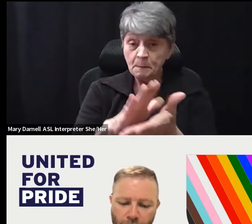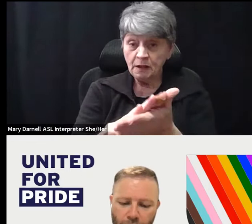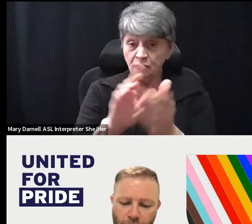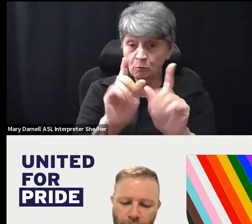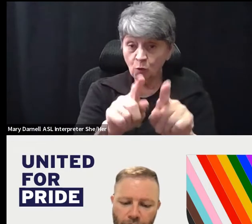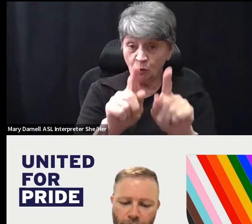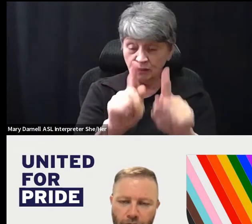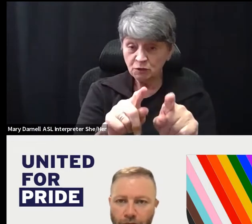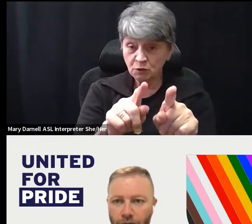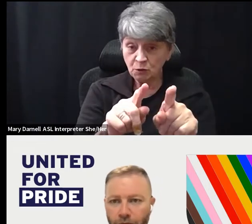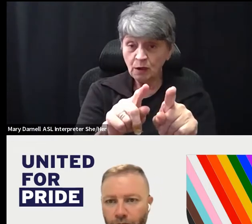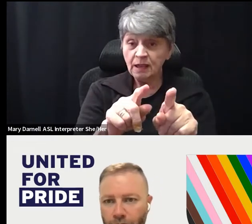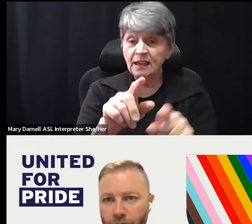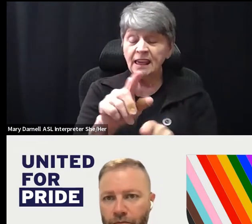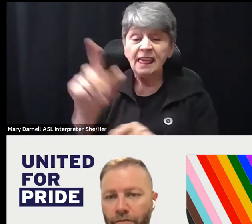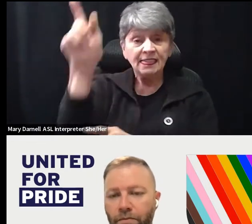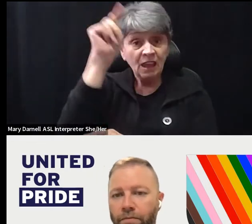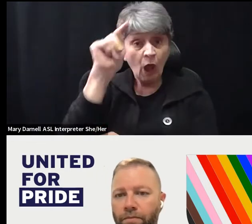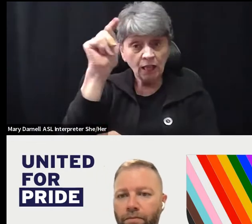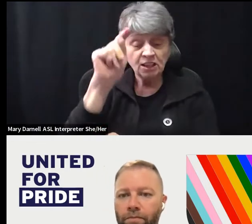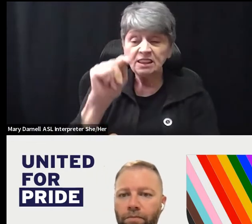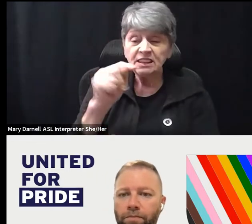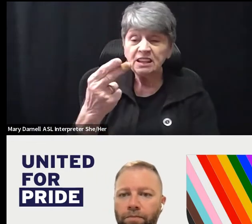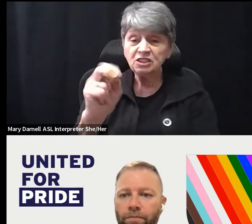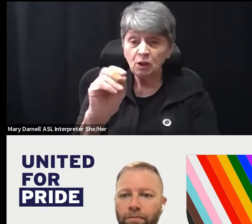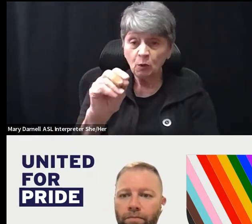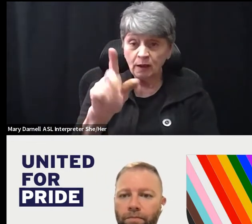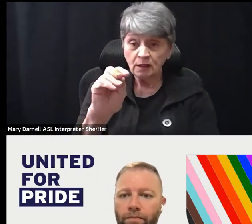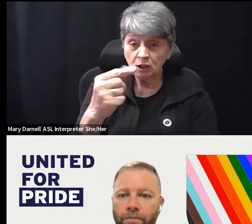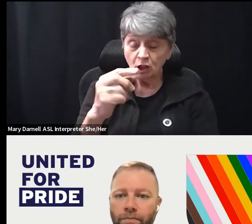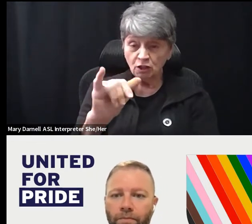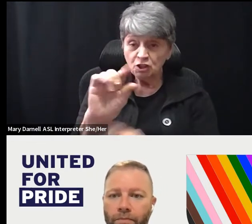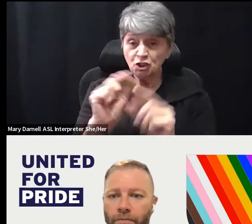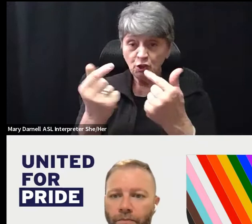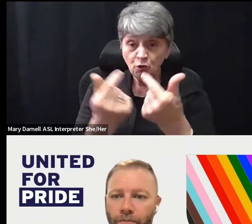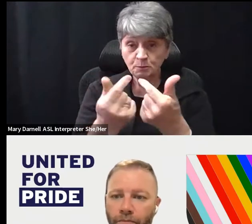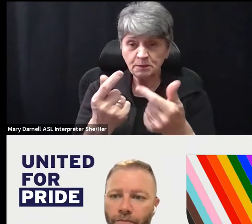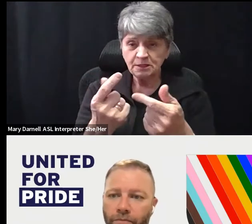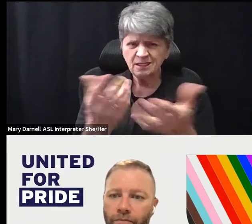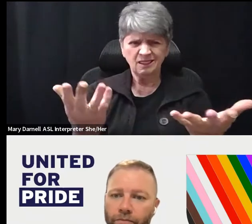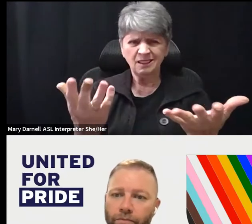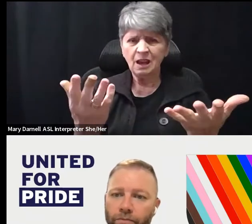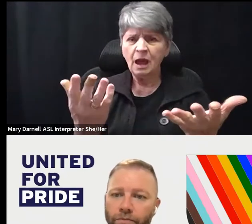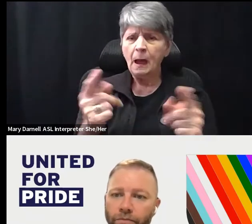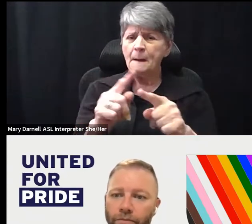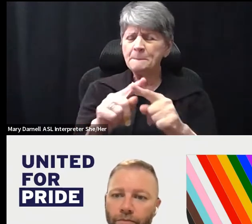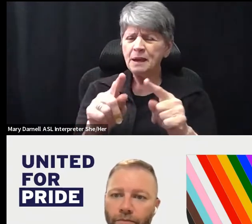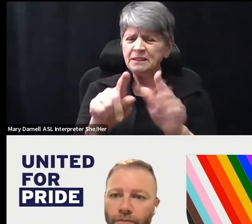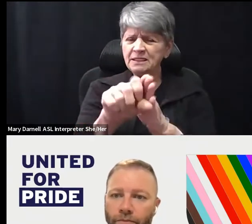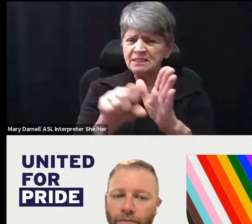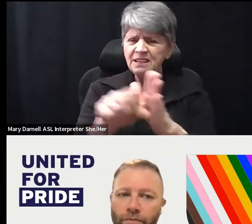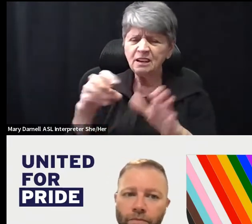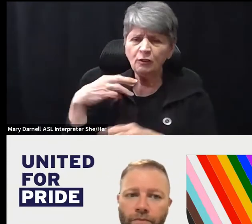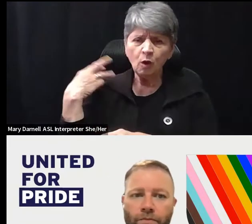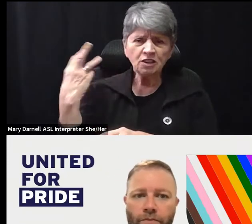of theology degrees. Same rationale, right? A different state could allow it, but the state of Washington didn't have to. And so that's sort of what the